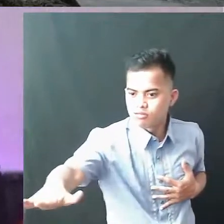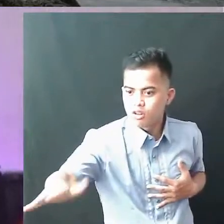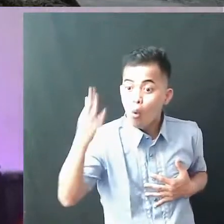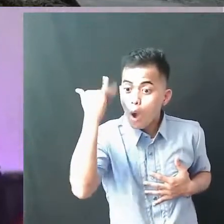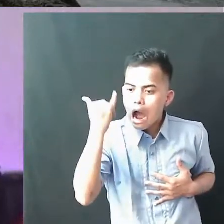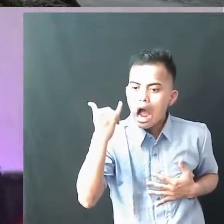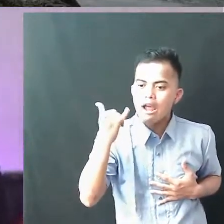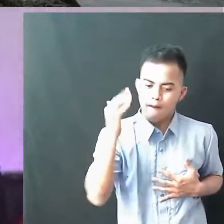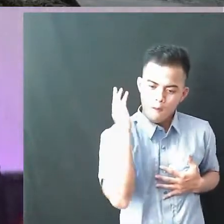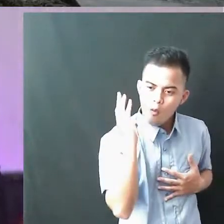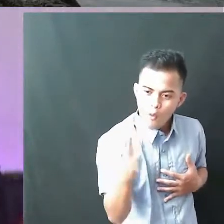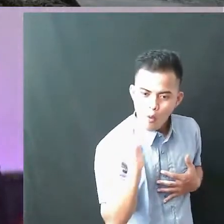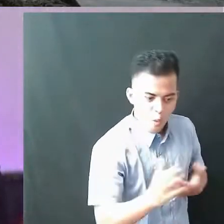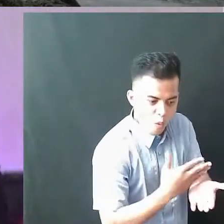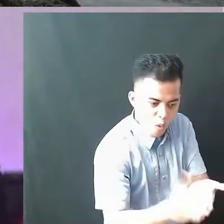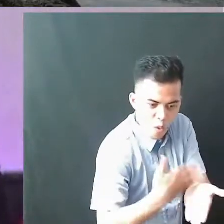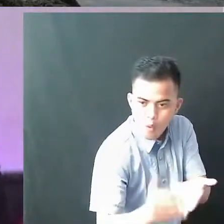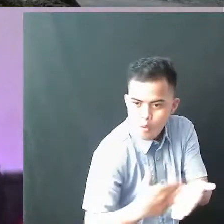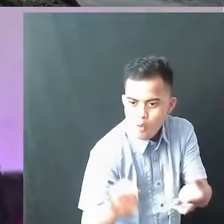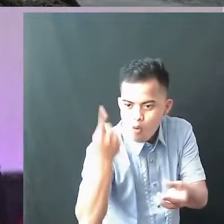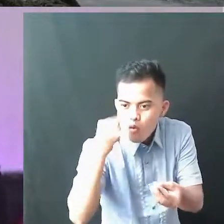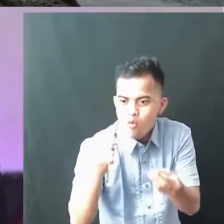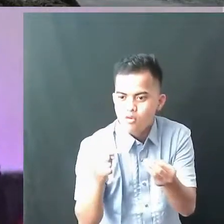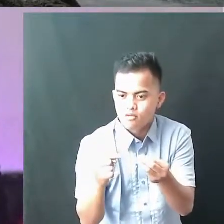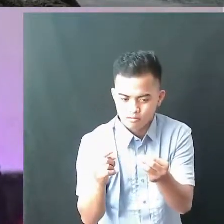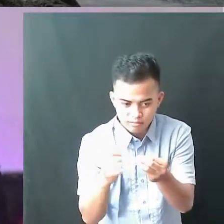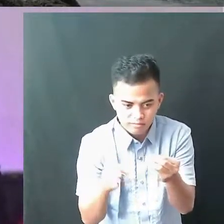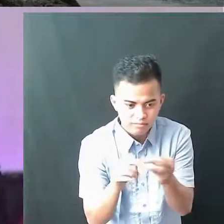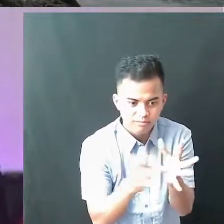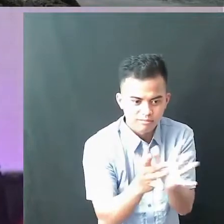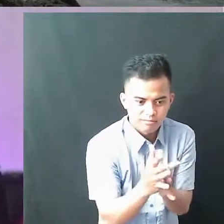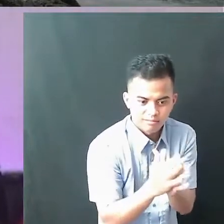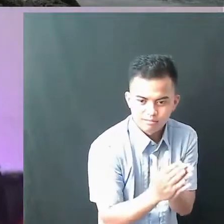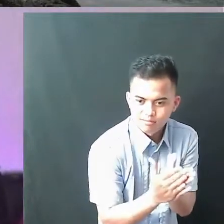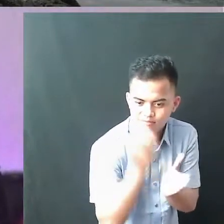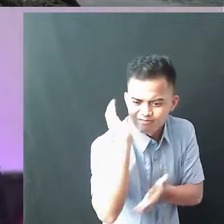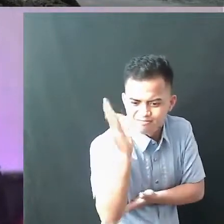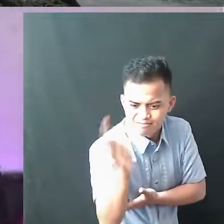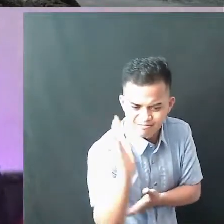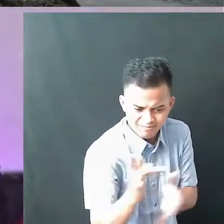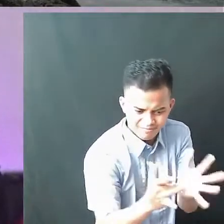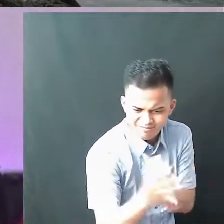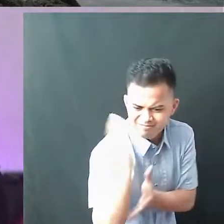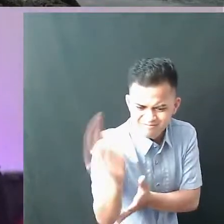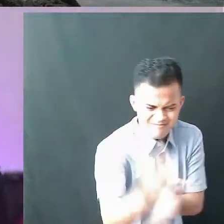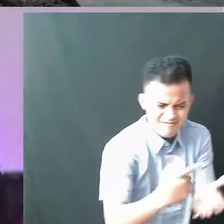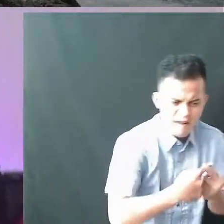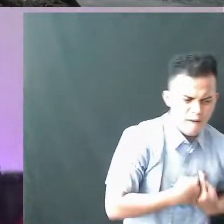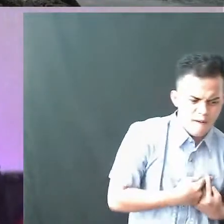balita. Aron ako mahimong umaambit niini uban